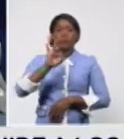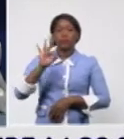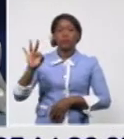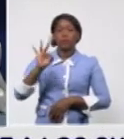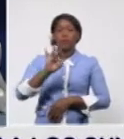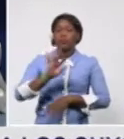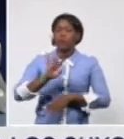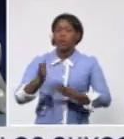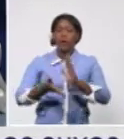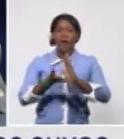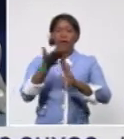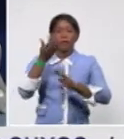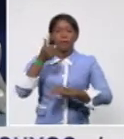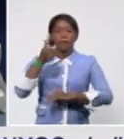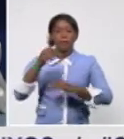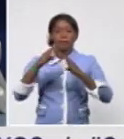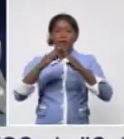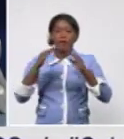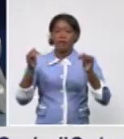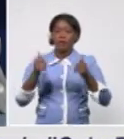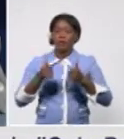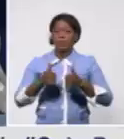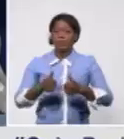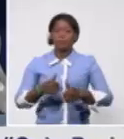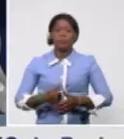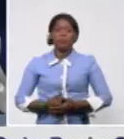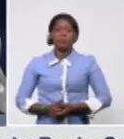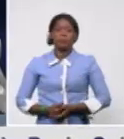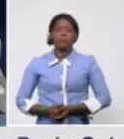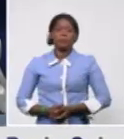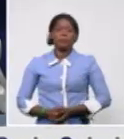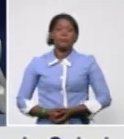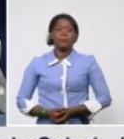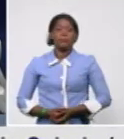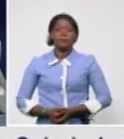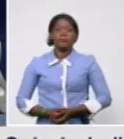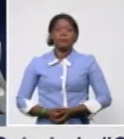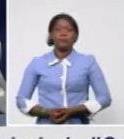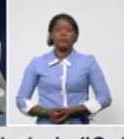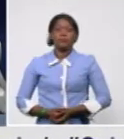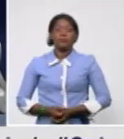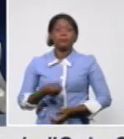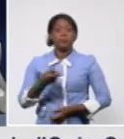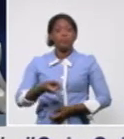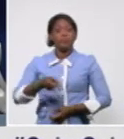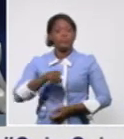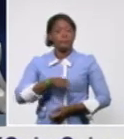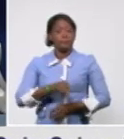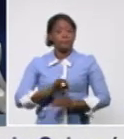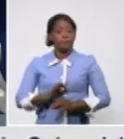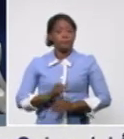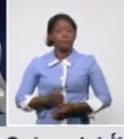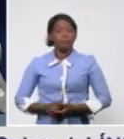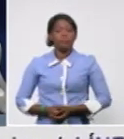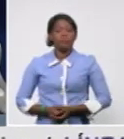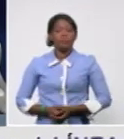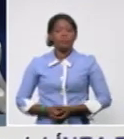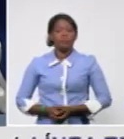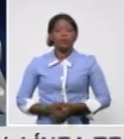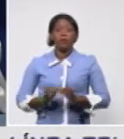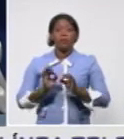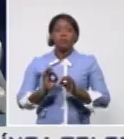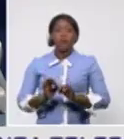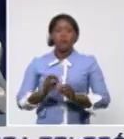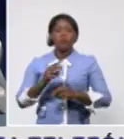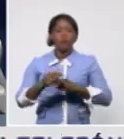388, or 84.7% of which, have responded well to treatment and been discharged